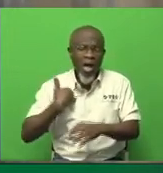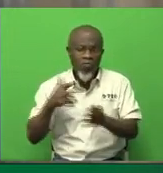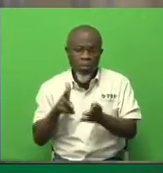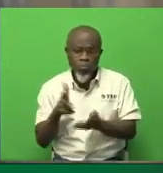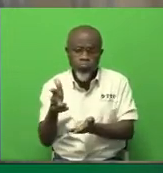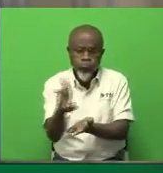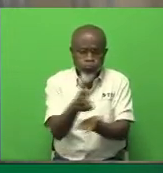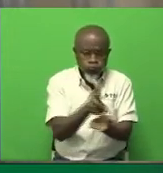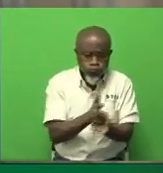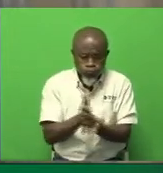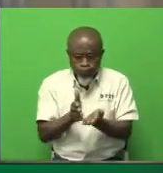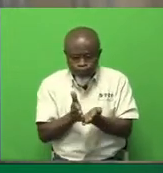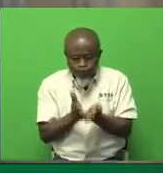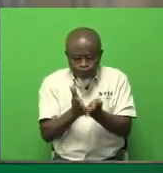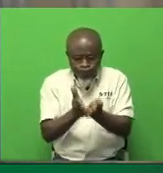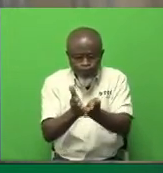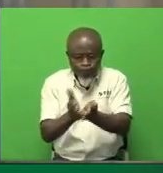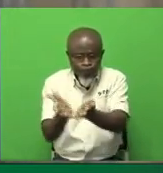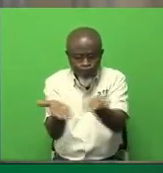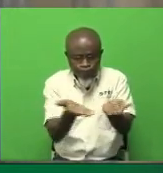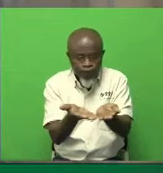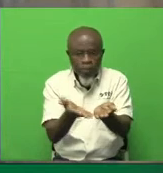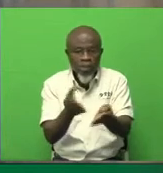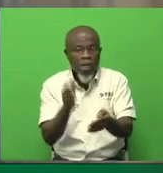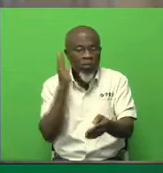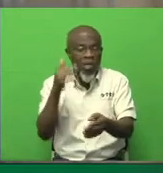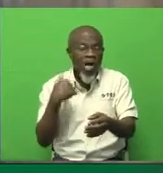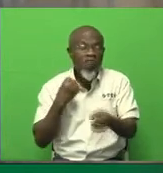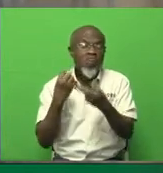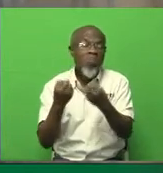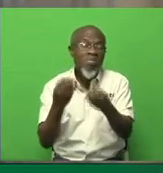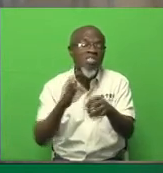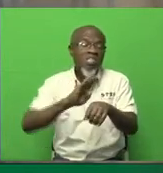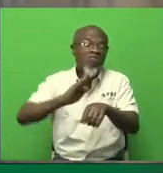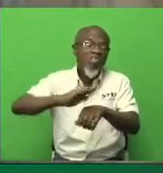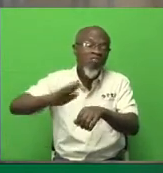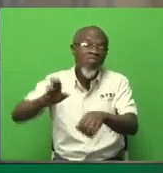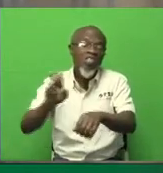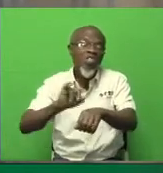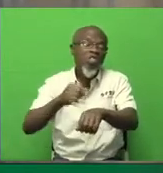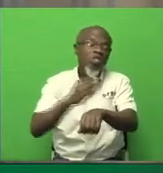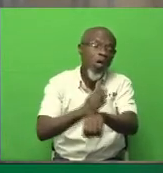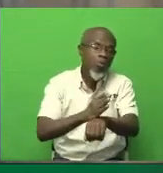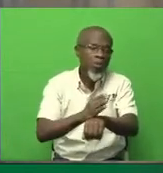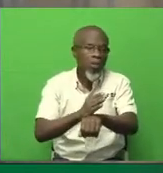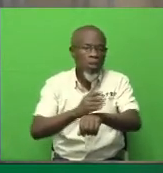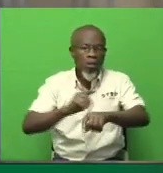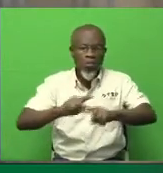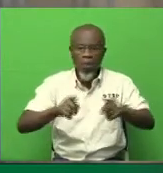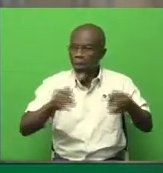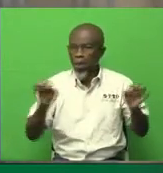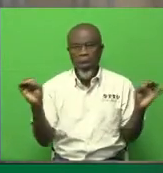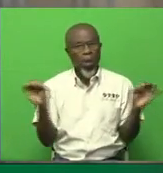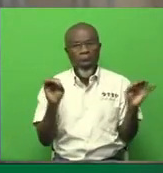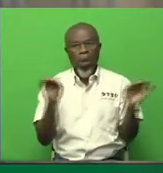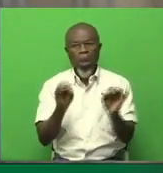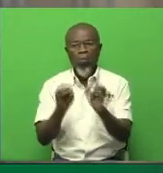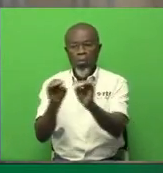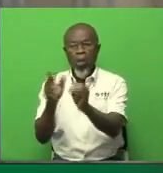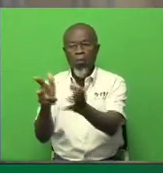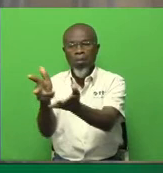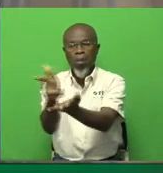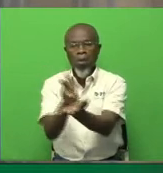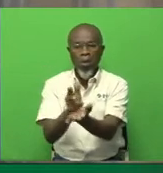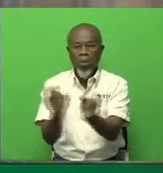us thousands of job will be jobs were created but up to today no dried up and no jobs the missiles also told us about